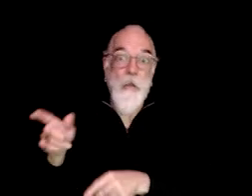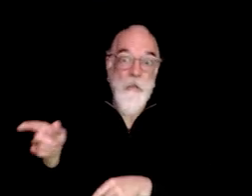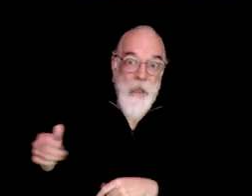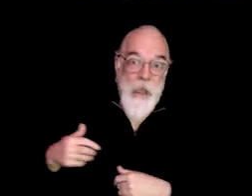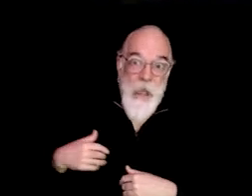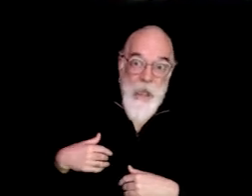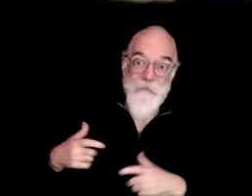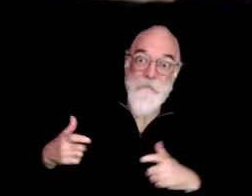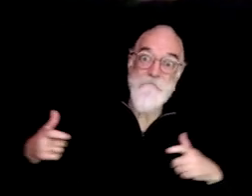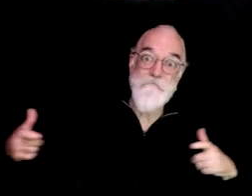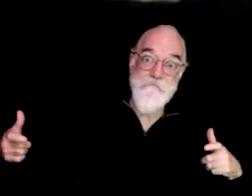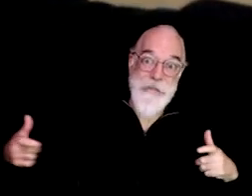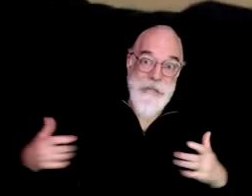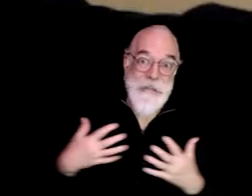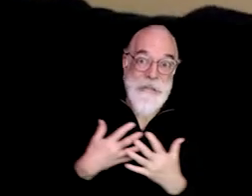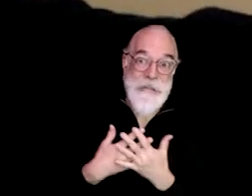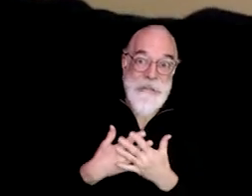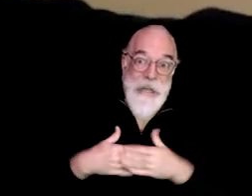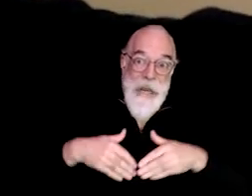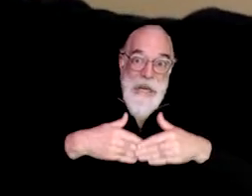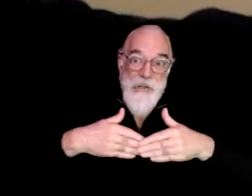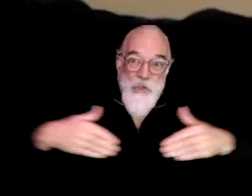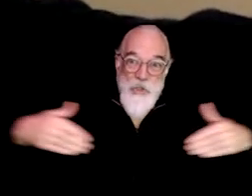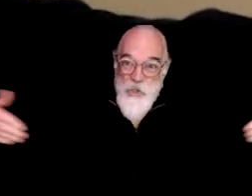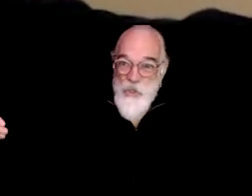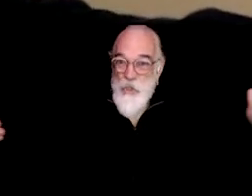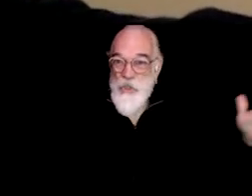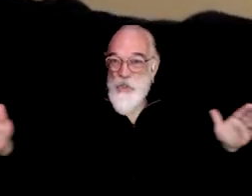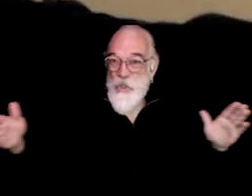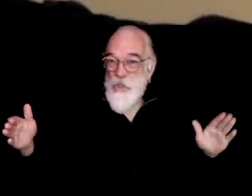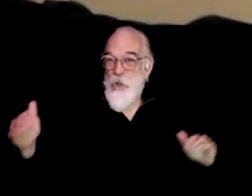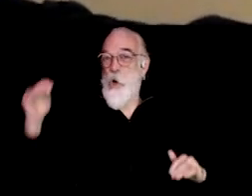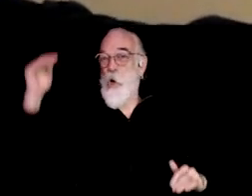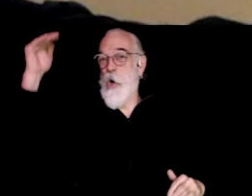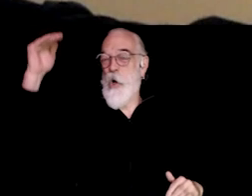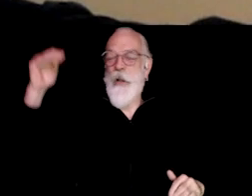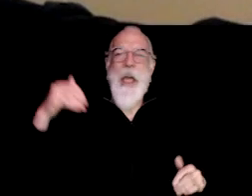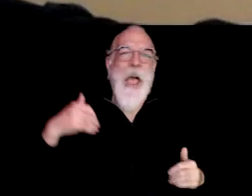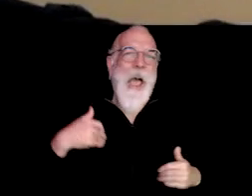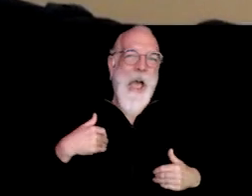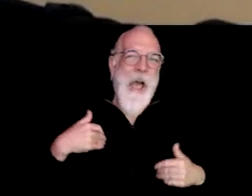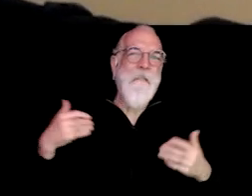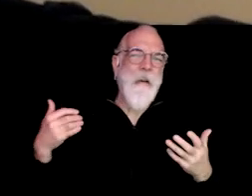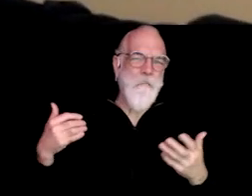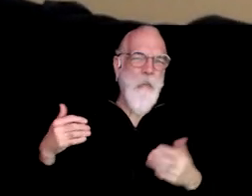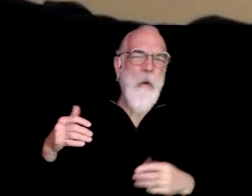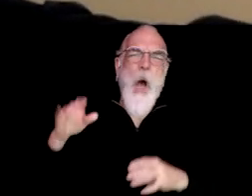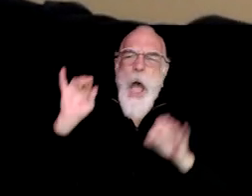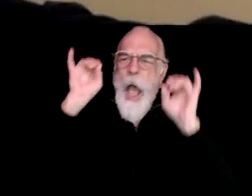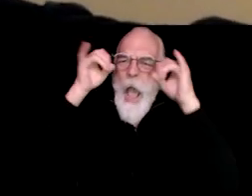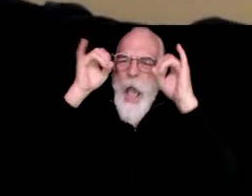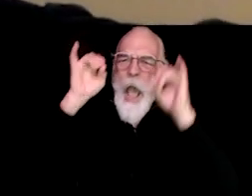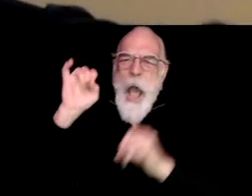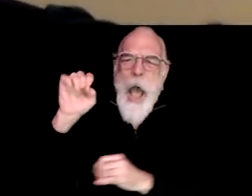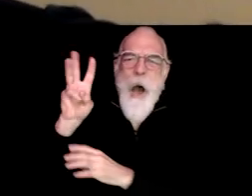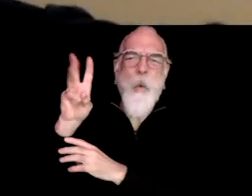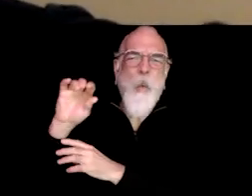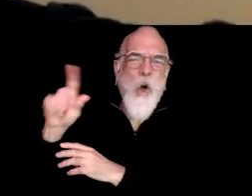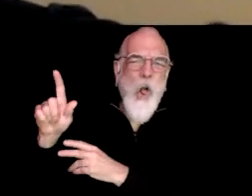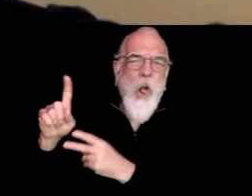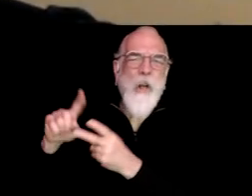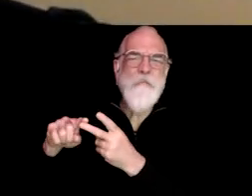were enormous. We would get in another flight cage owls and birds